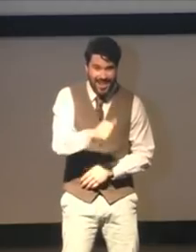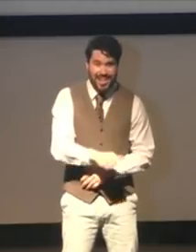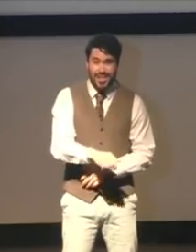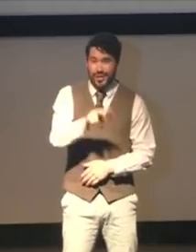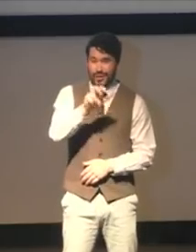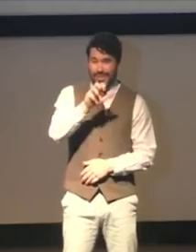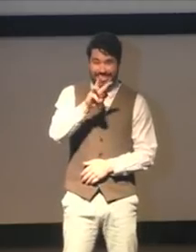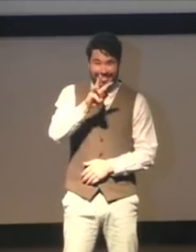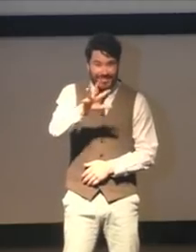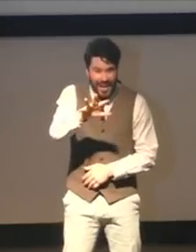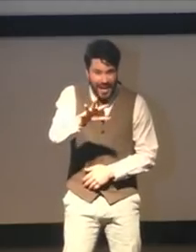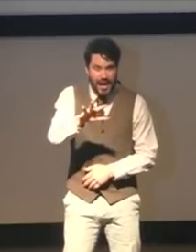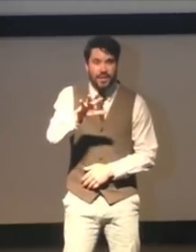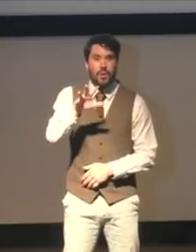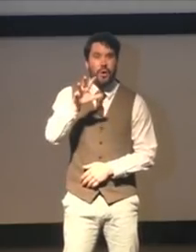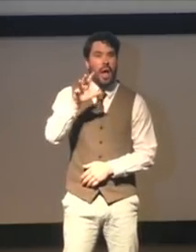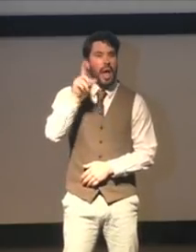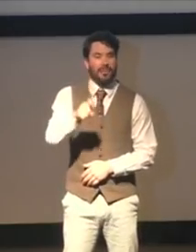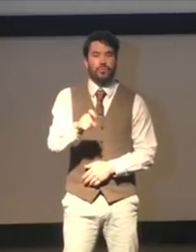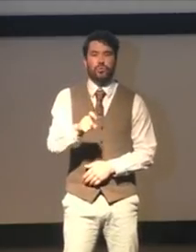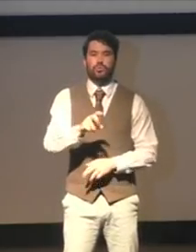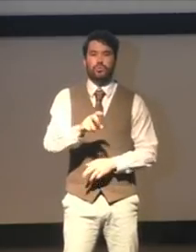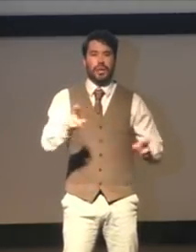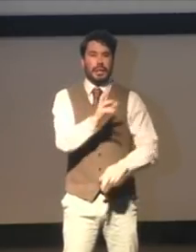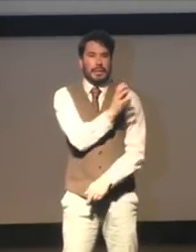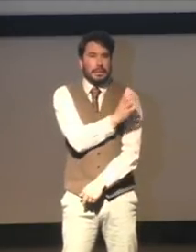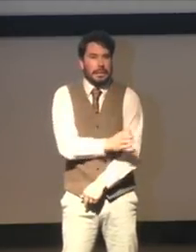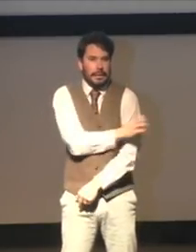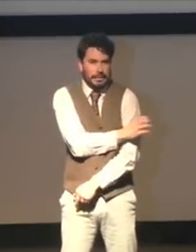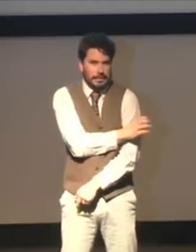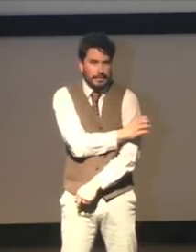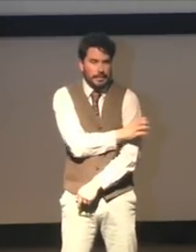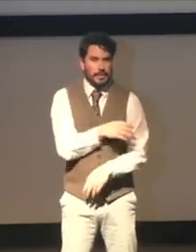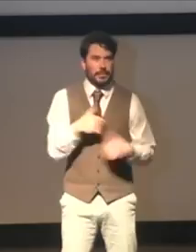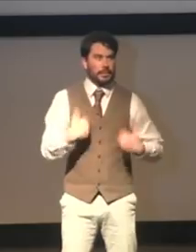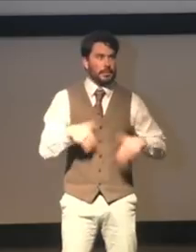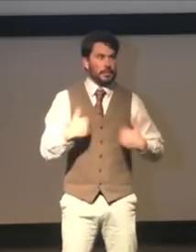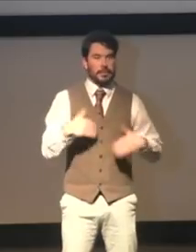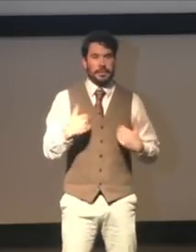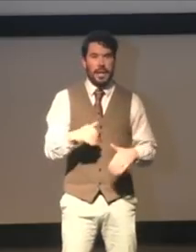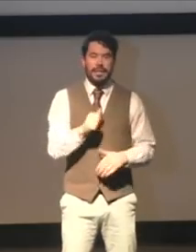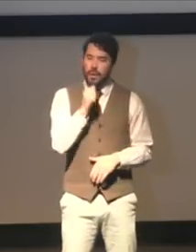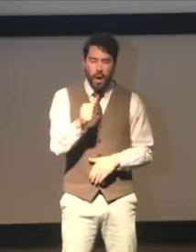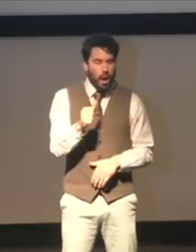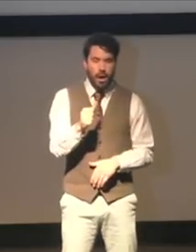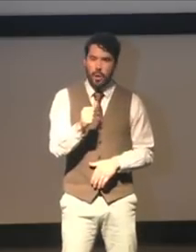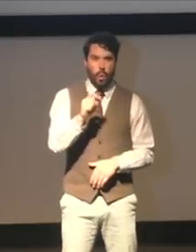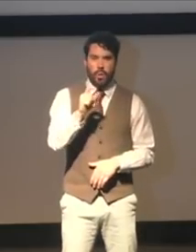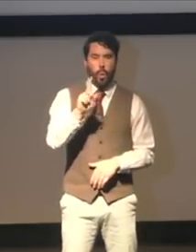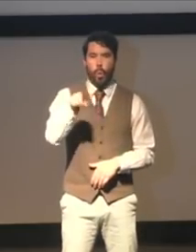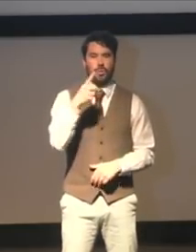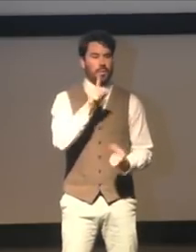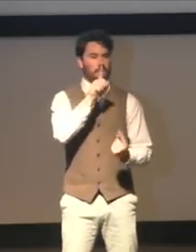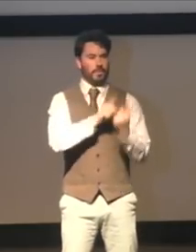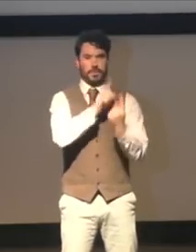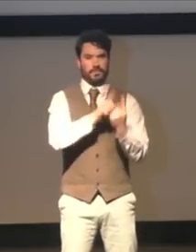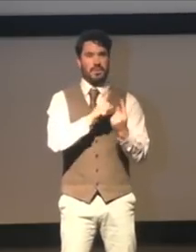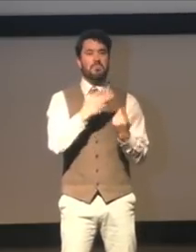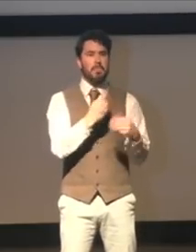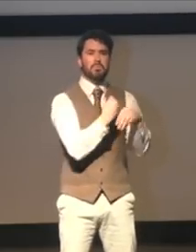be face-to-face, they may be virtual, but again, to meet the demand of patients as we begin